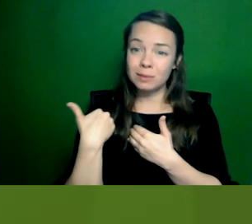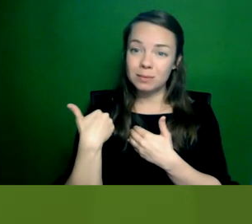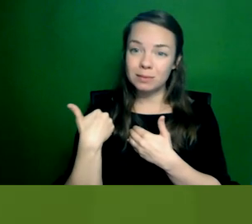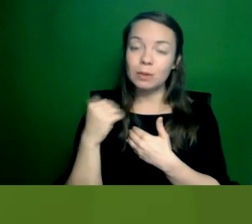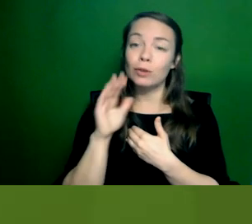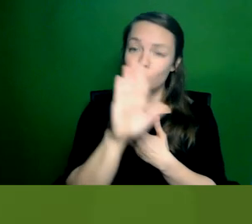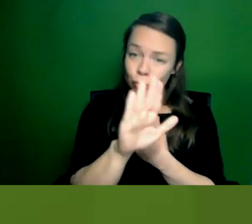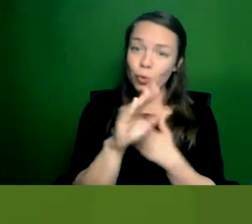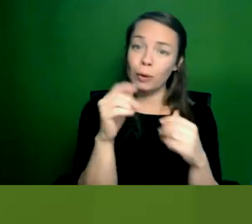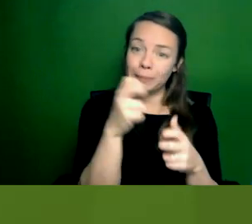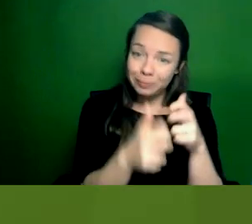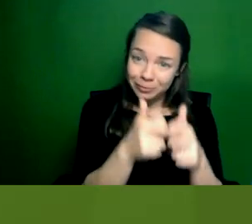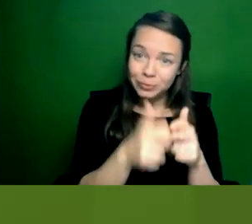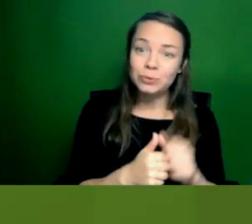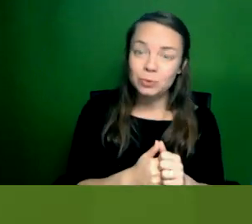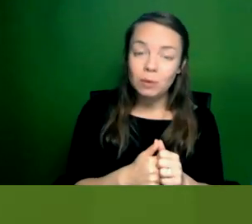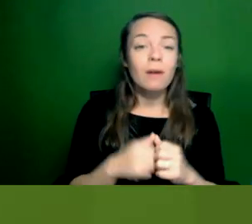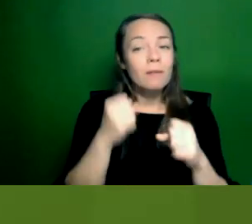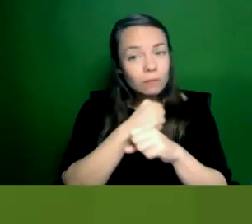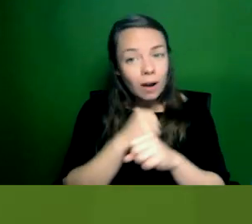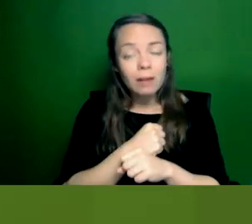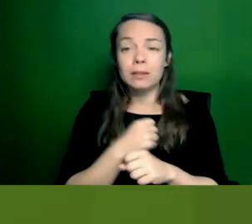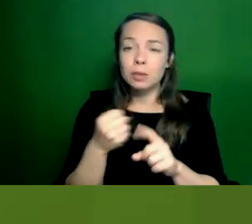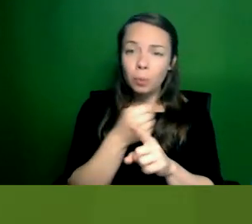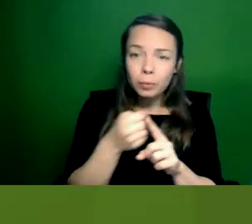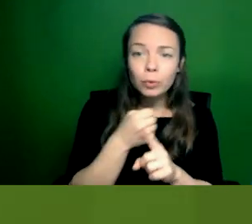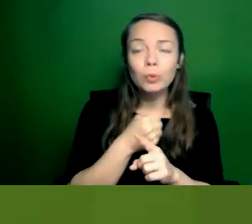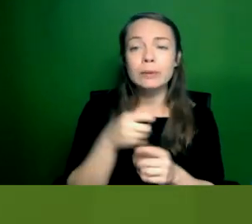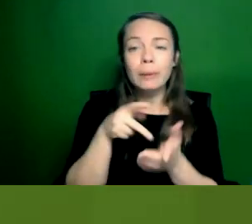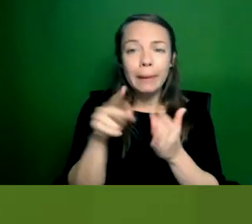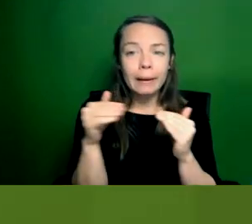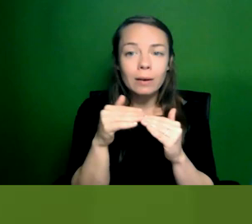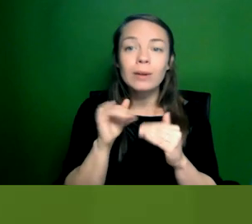pay equity, that violence and abuse are our issues to deal with